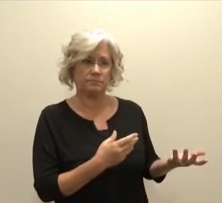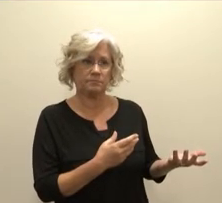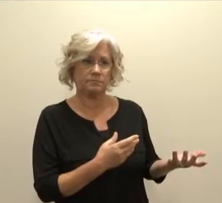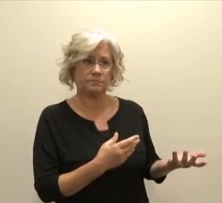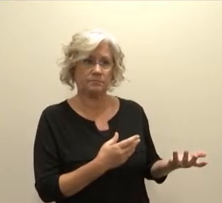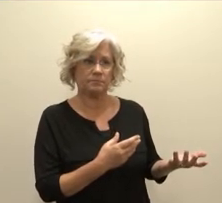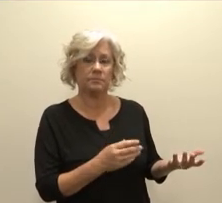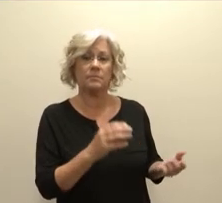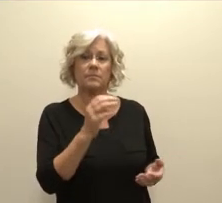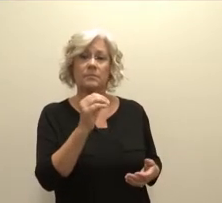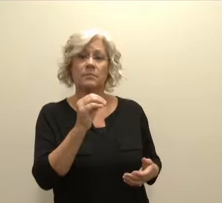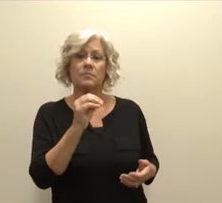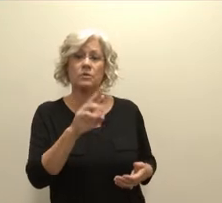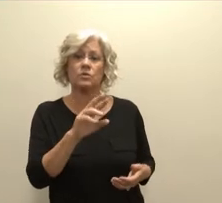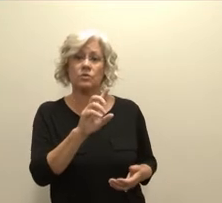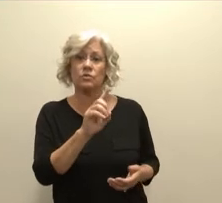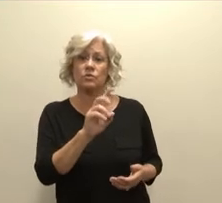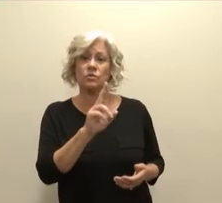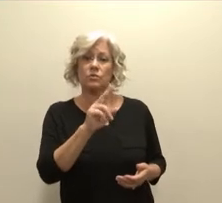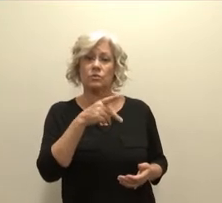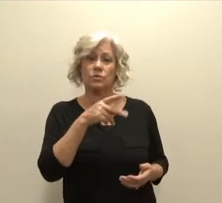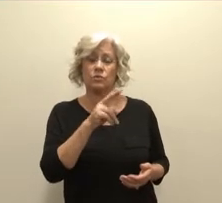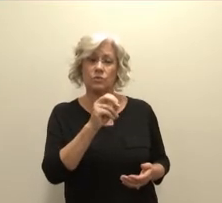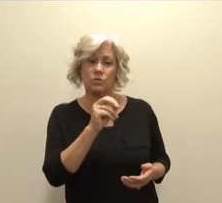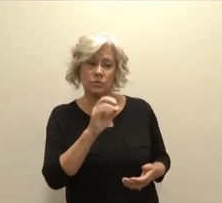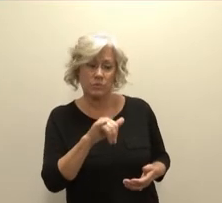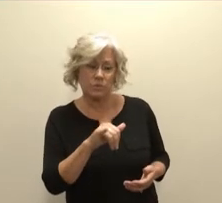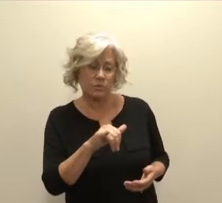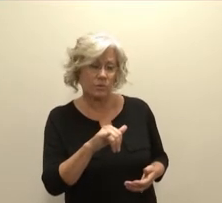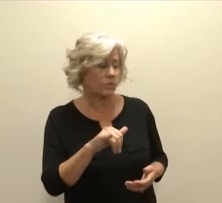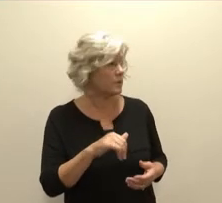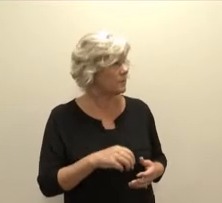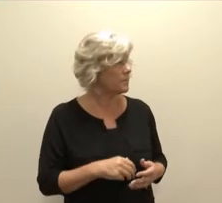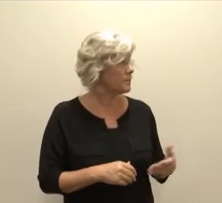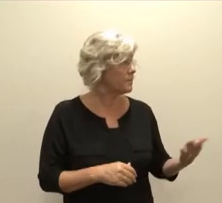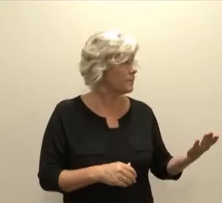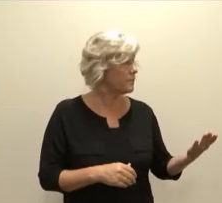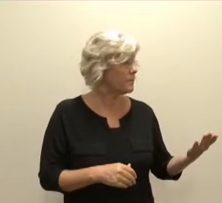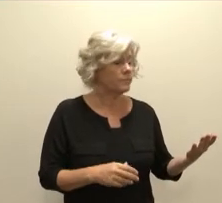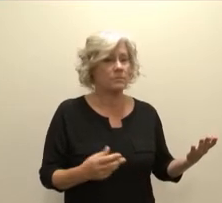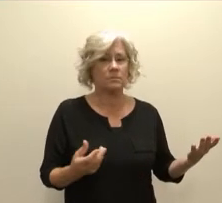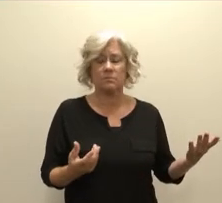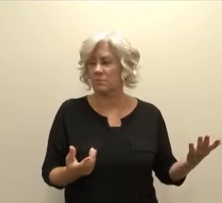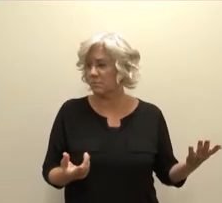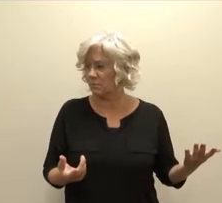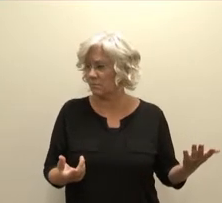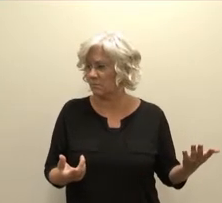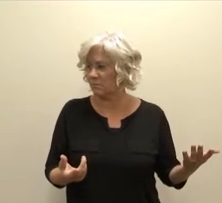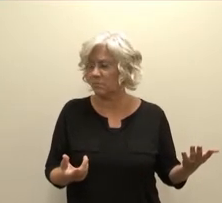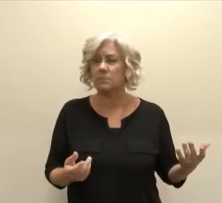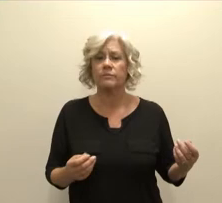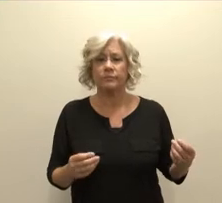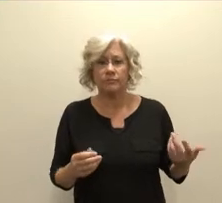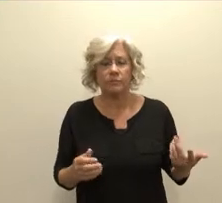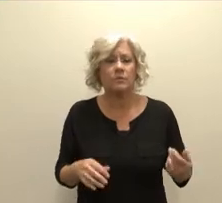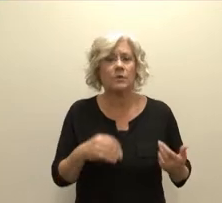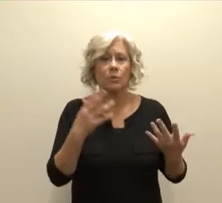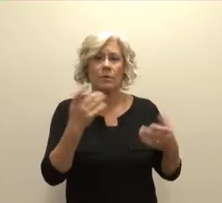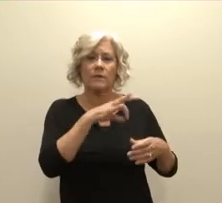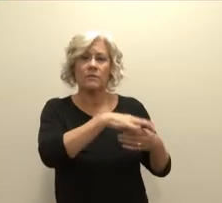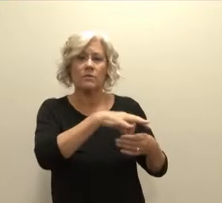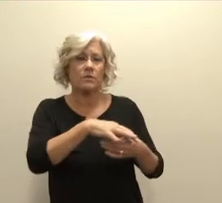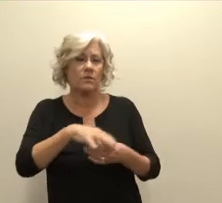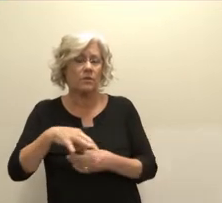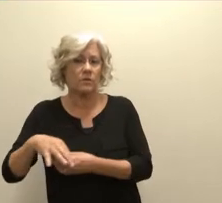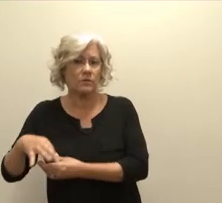interest. Mr. Dupuy was speaking. Yeah. Are you done? There has been a request for a roll call vote. When y'all are ready,